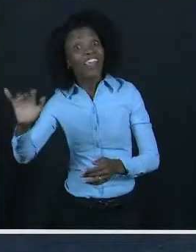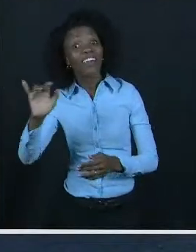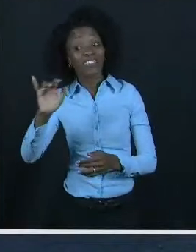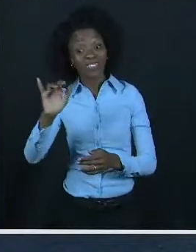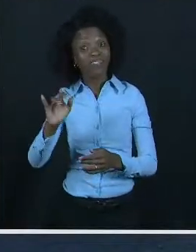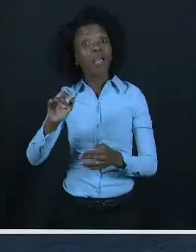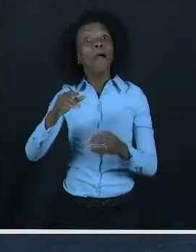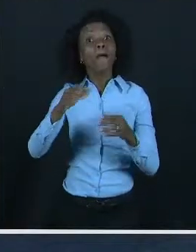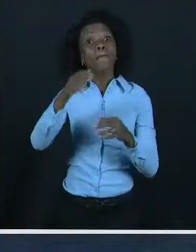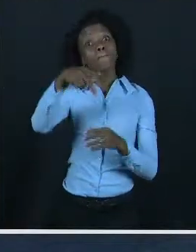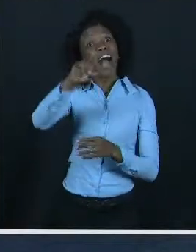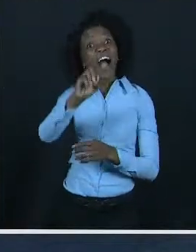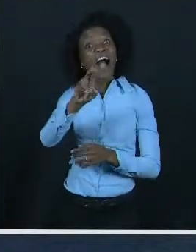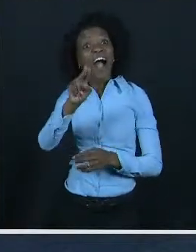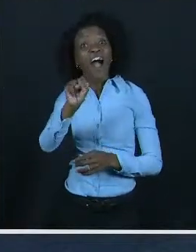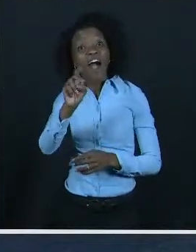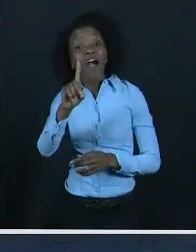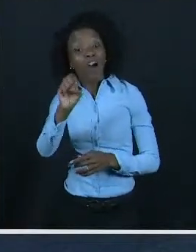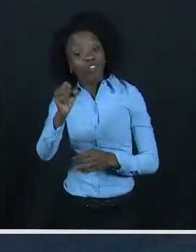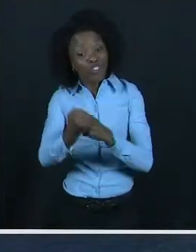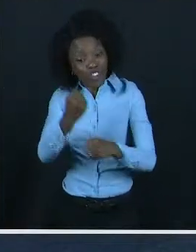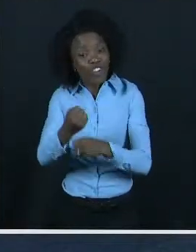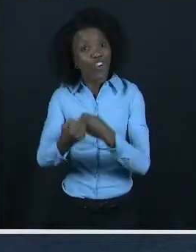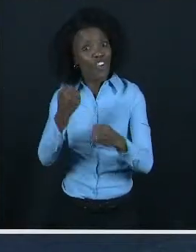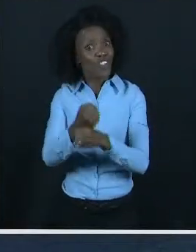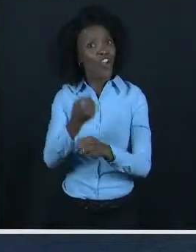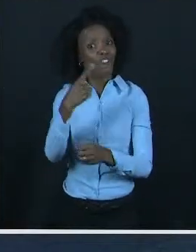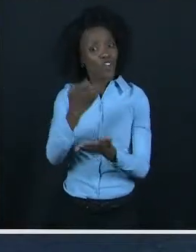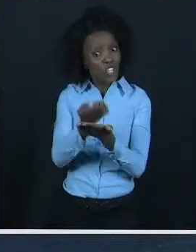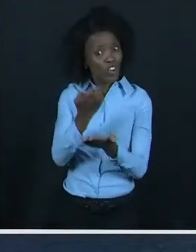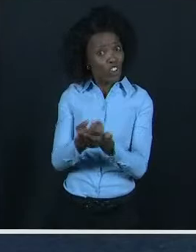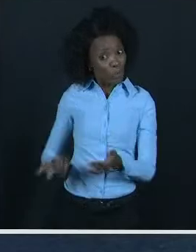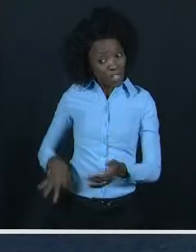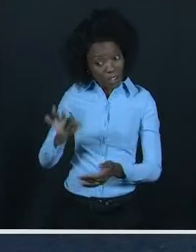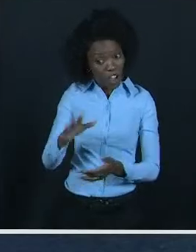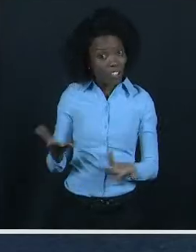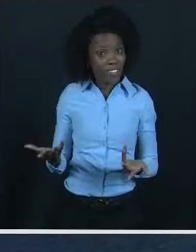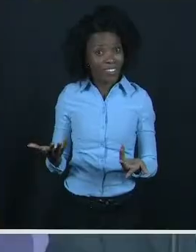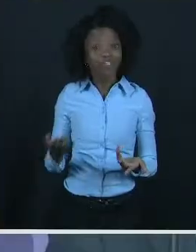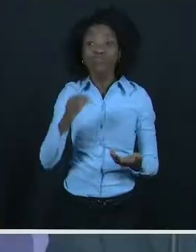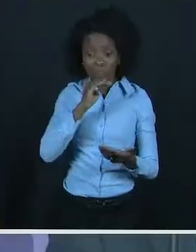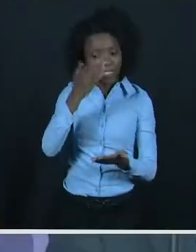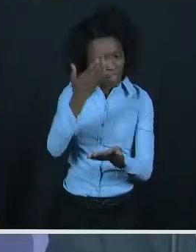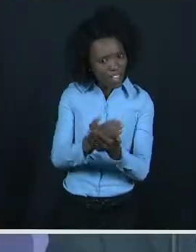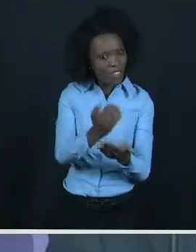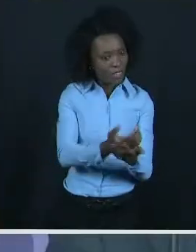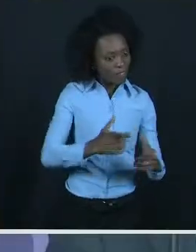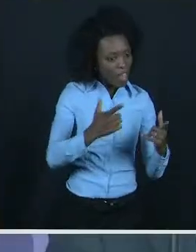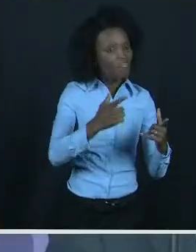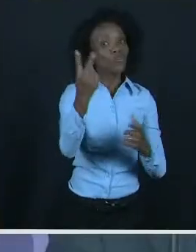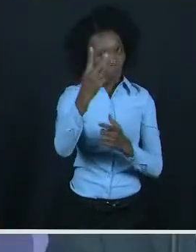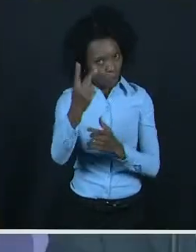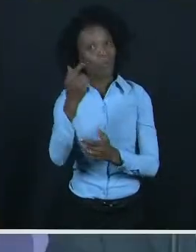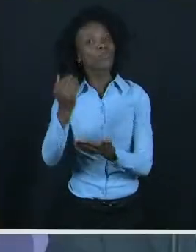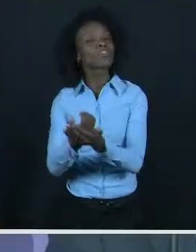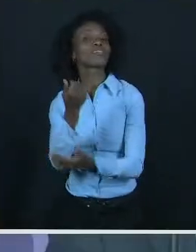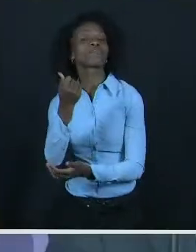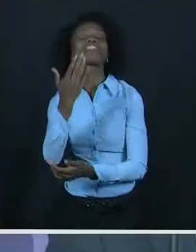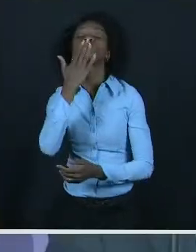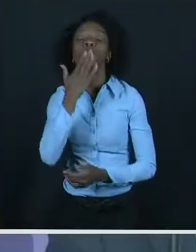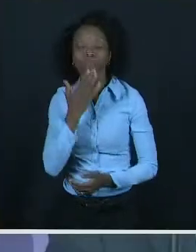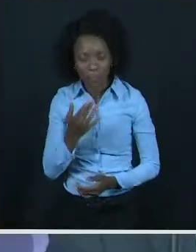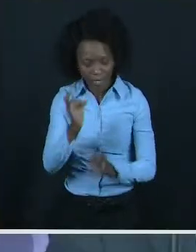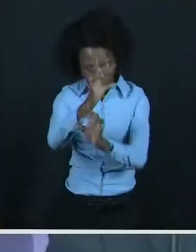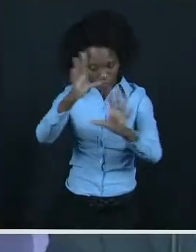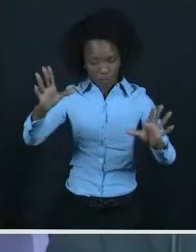So we can save lives, and we can save money. I want to tell you, do not give up. Do not